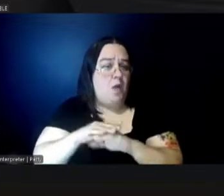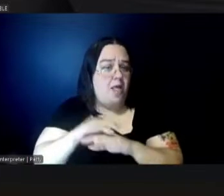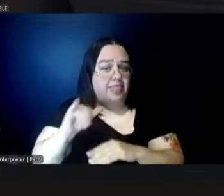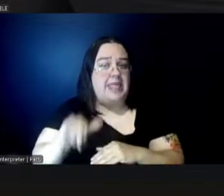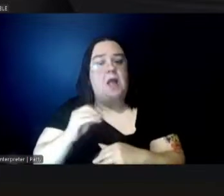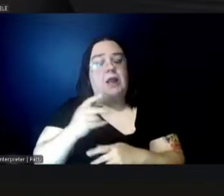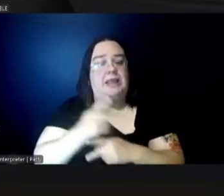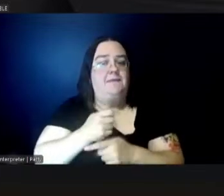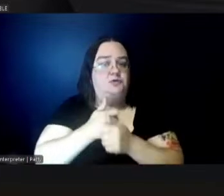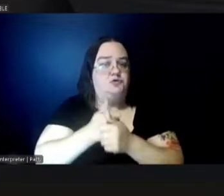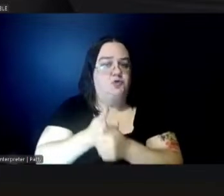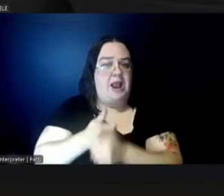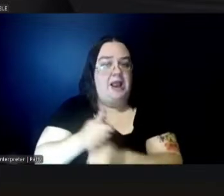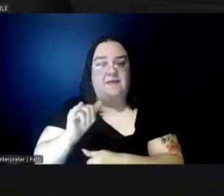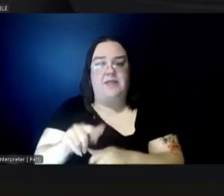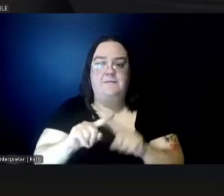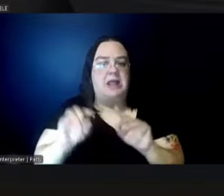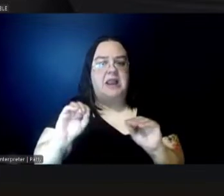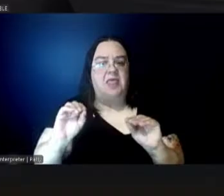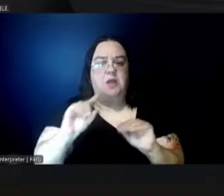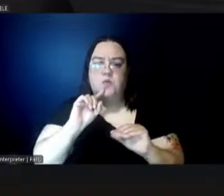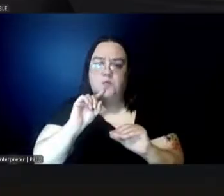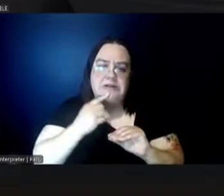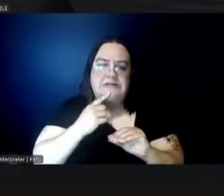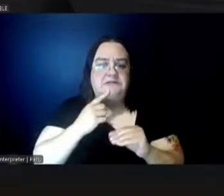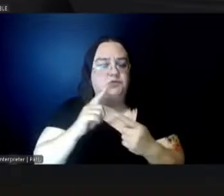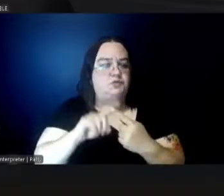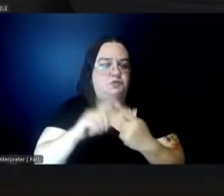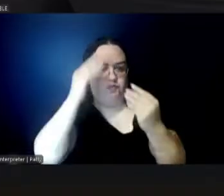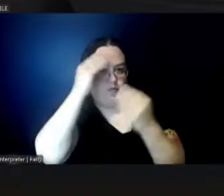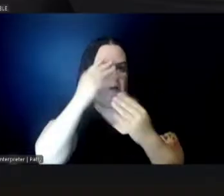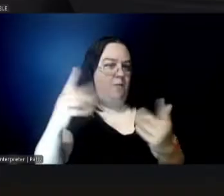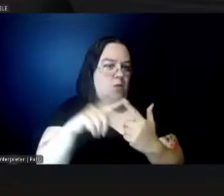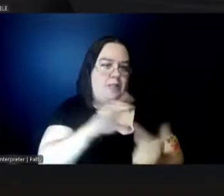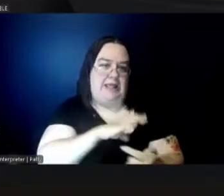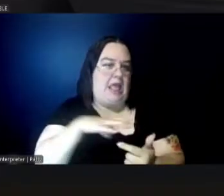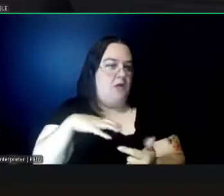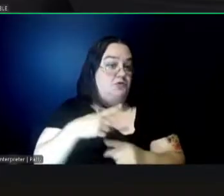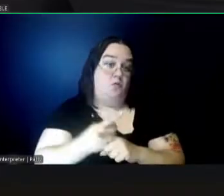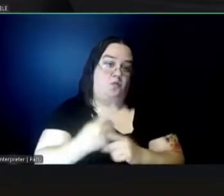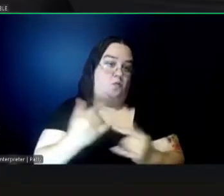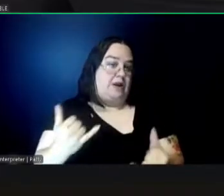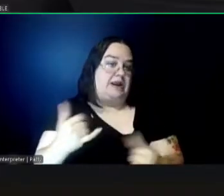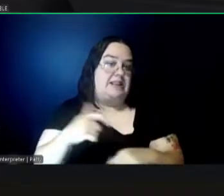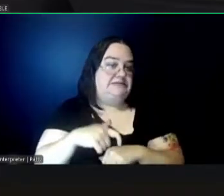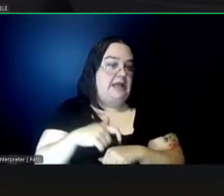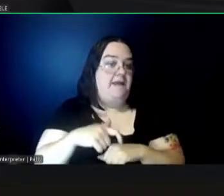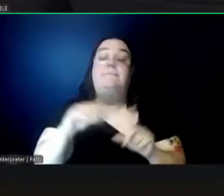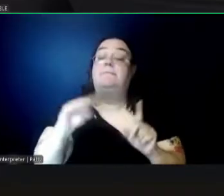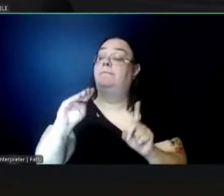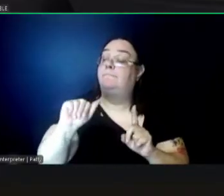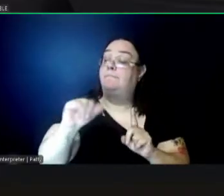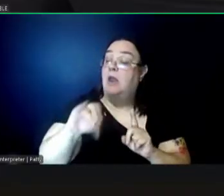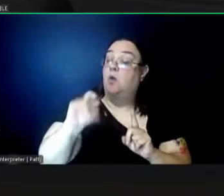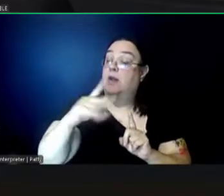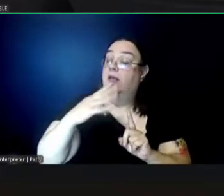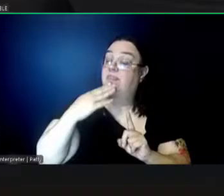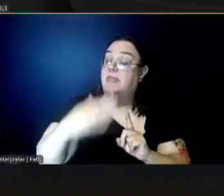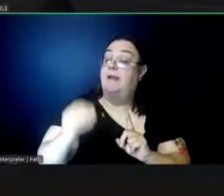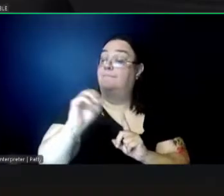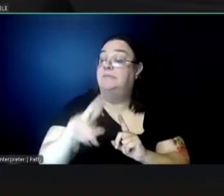of, but nothing as significant to report to the council at this time. Thank you. Mr.